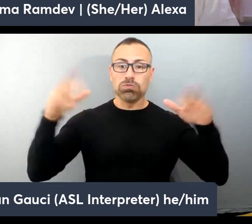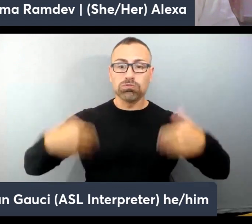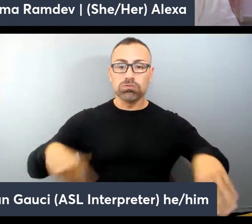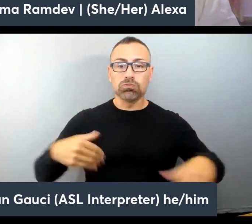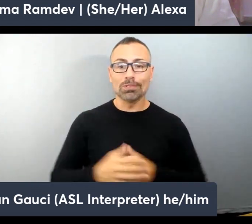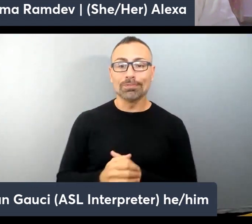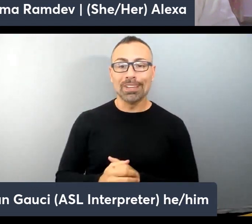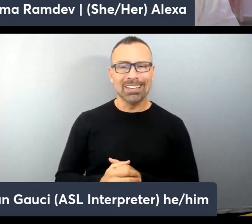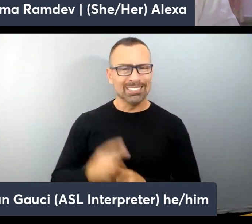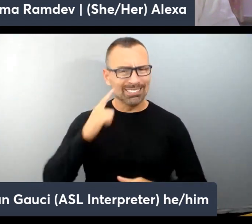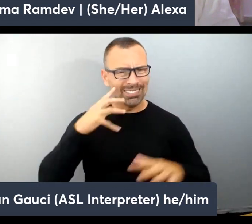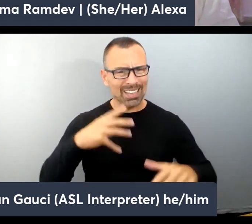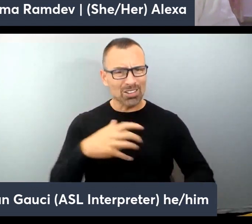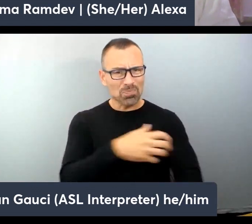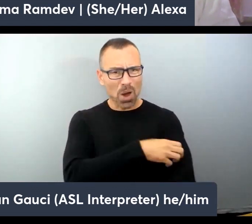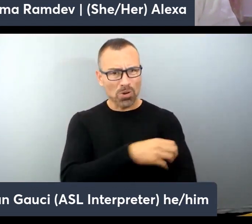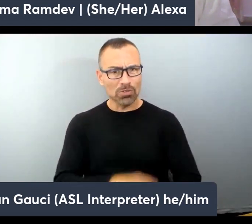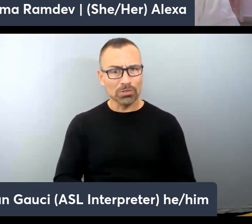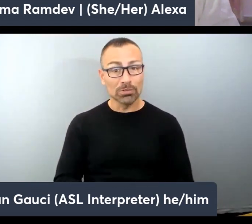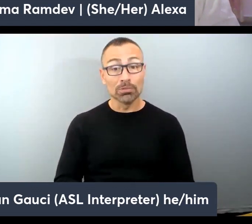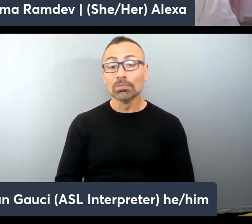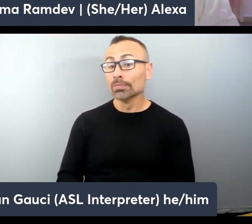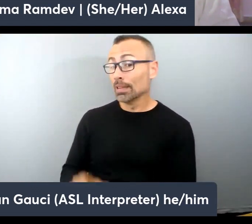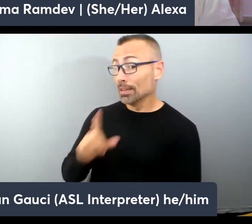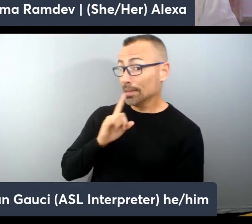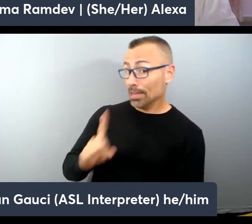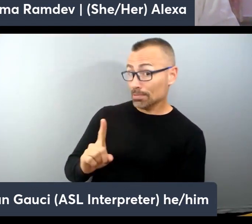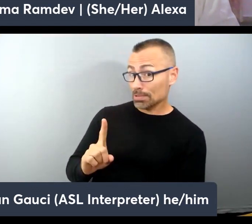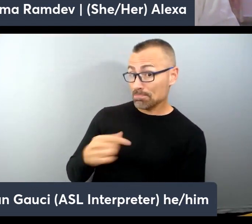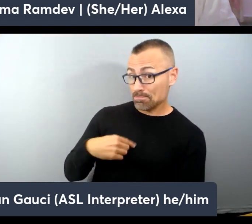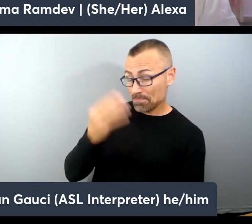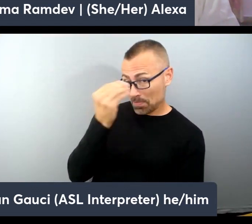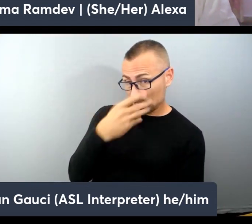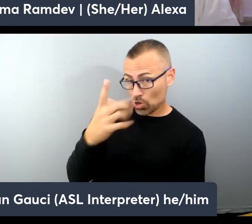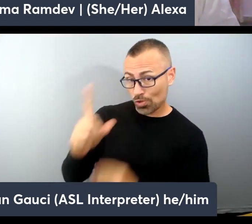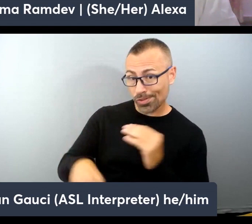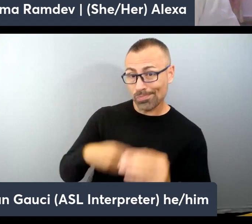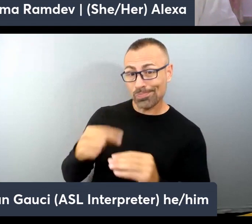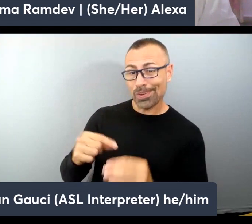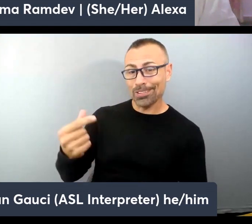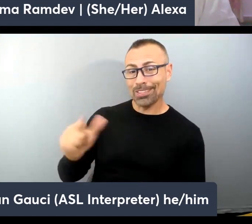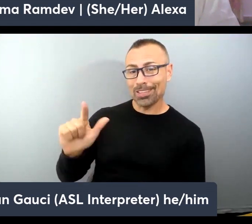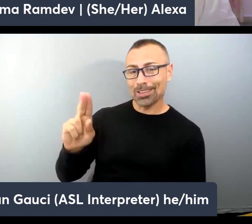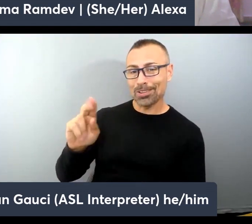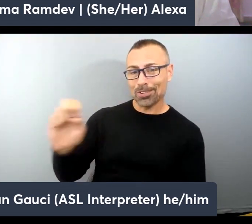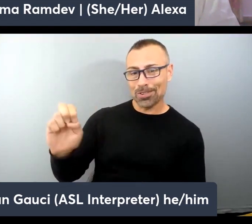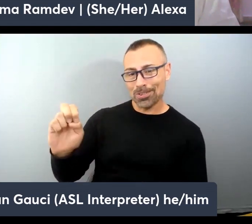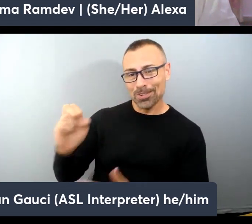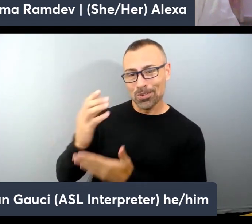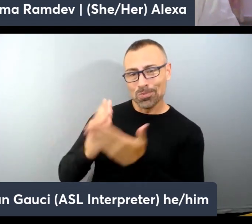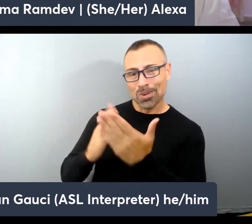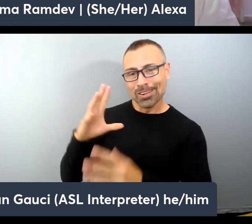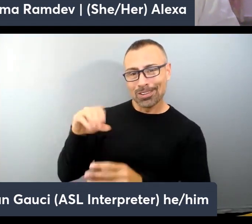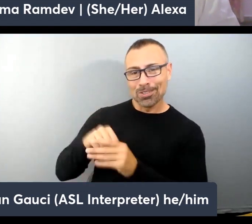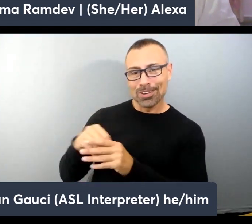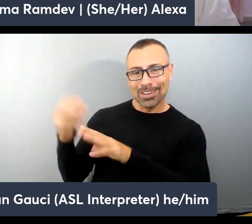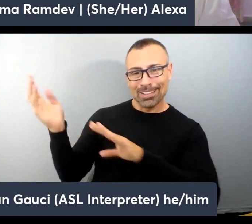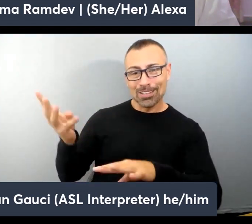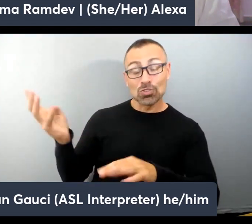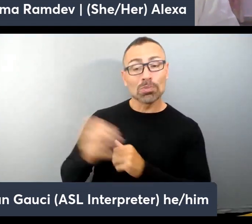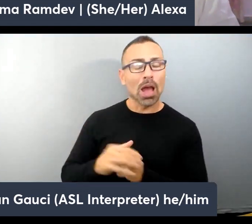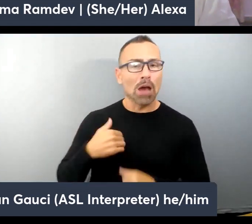Absolutely. Let me tell you a bit about the Glue and Glue streaming. And I don't know if the audience know,